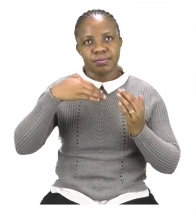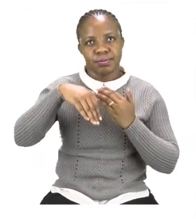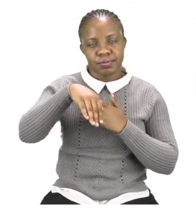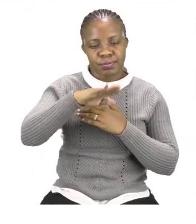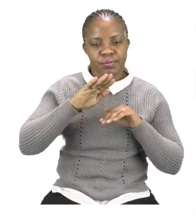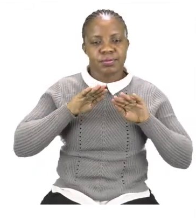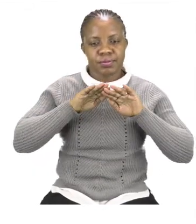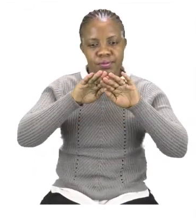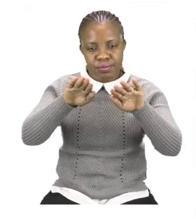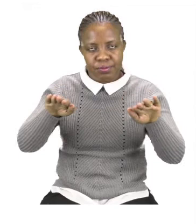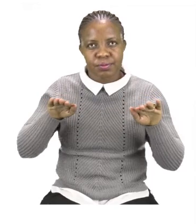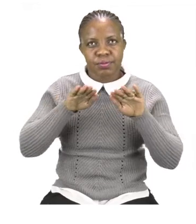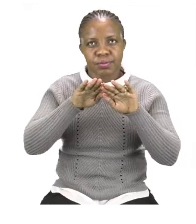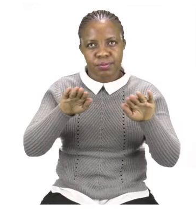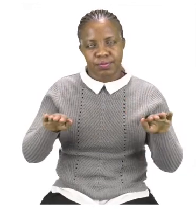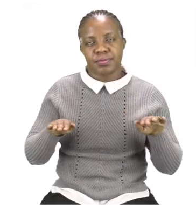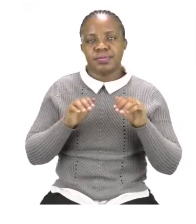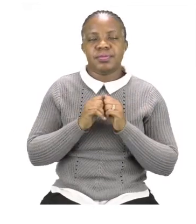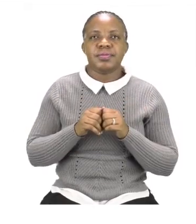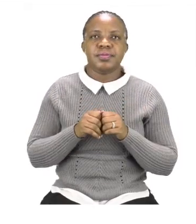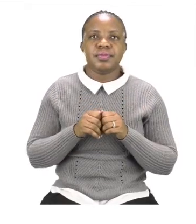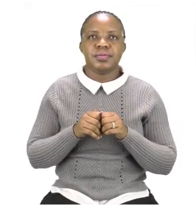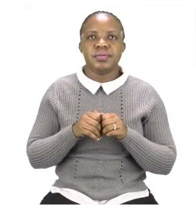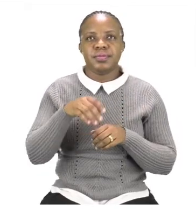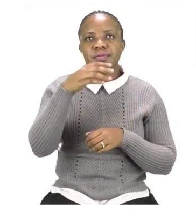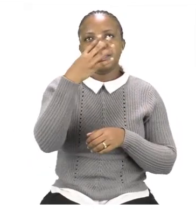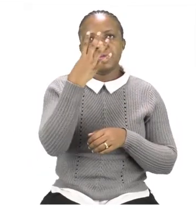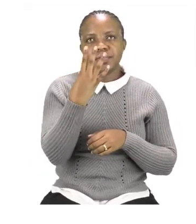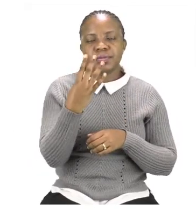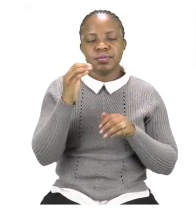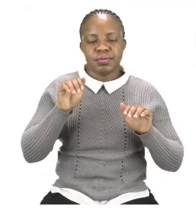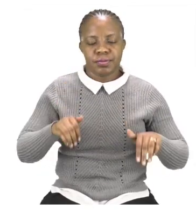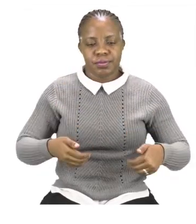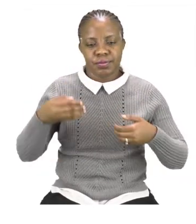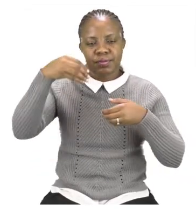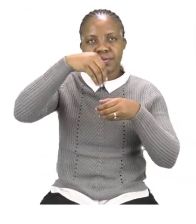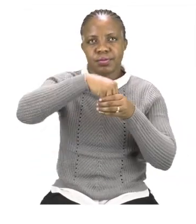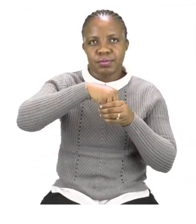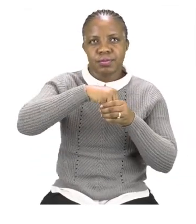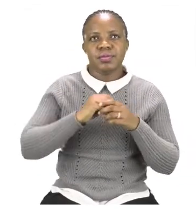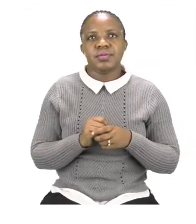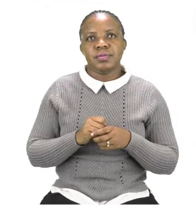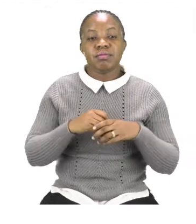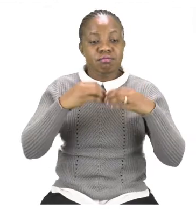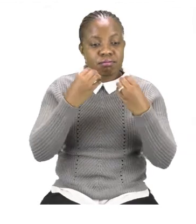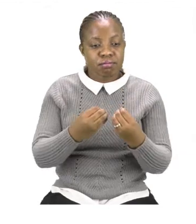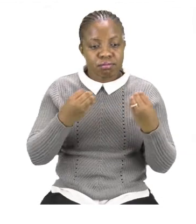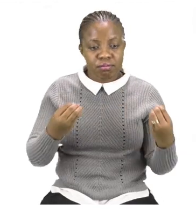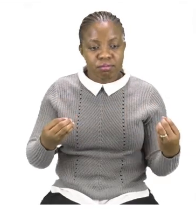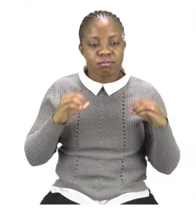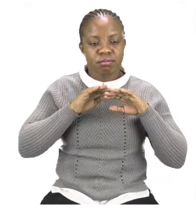went to the pool for swimming. 4 boys joined them. How